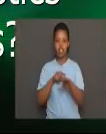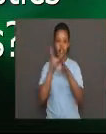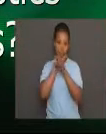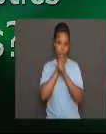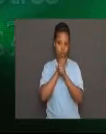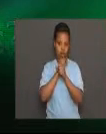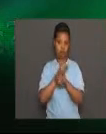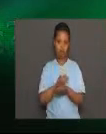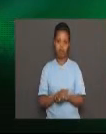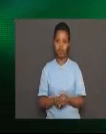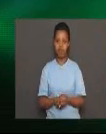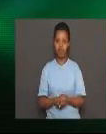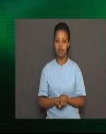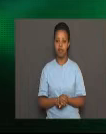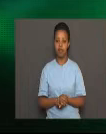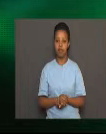Time's up!